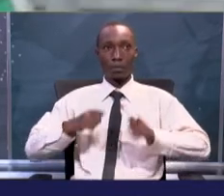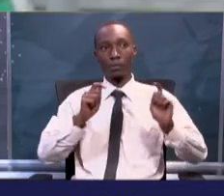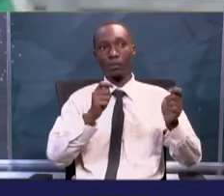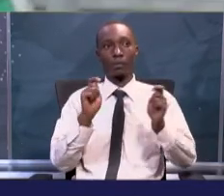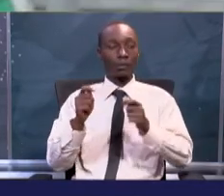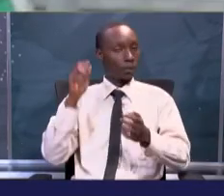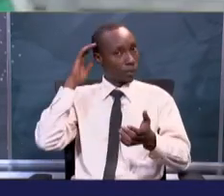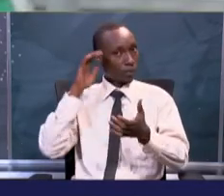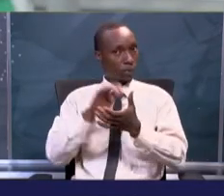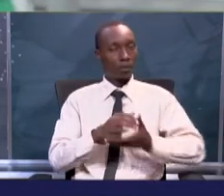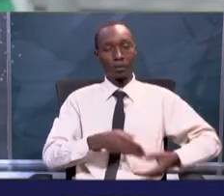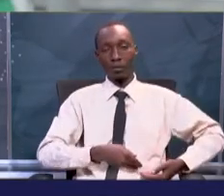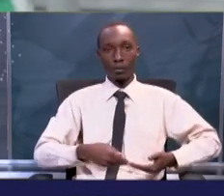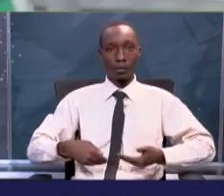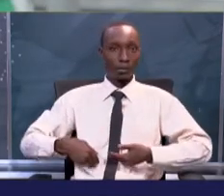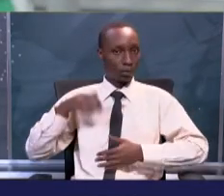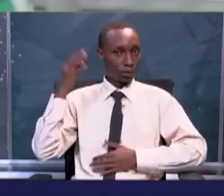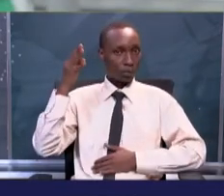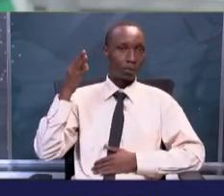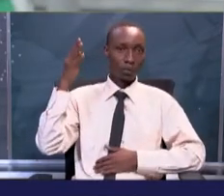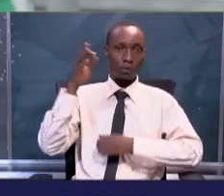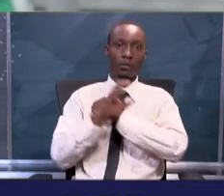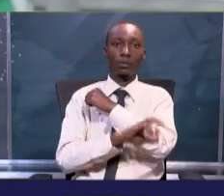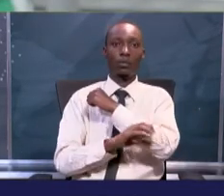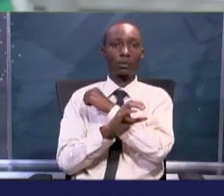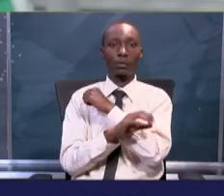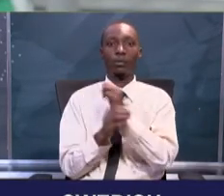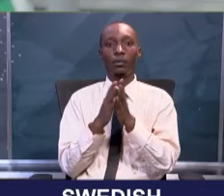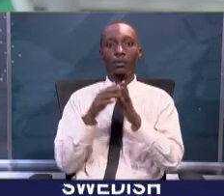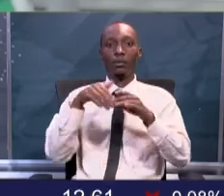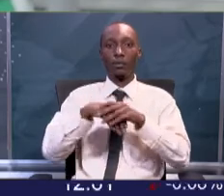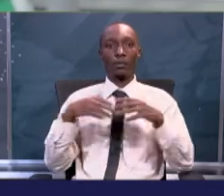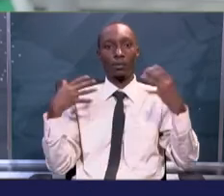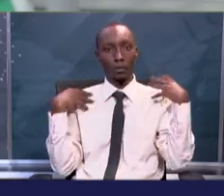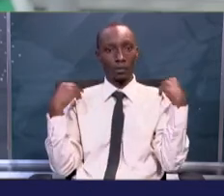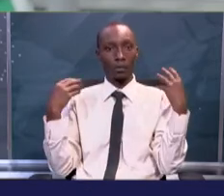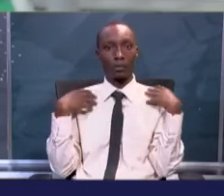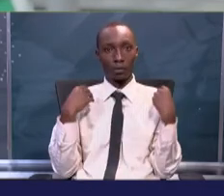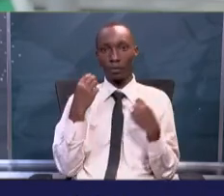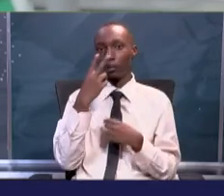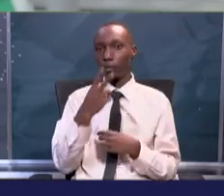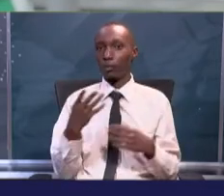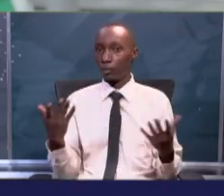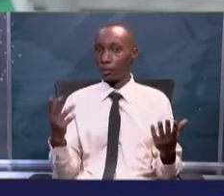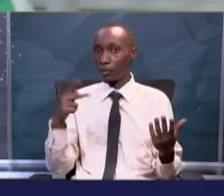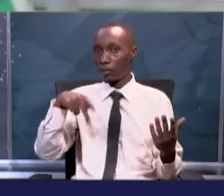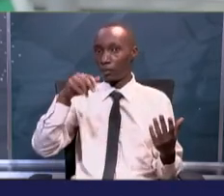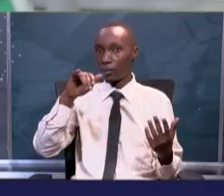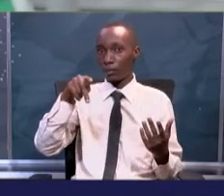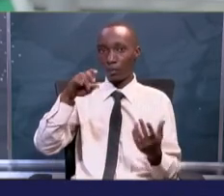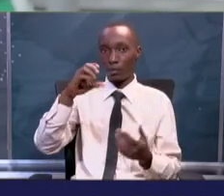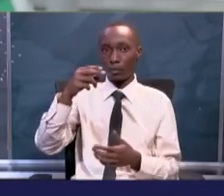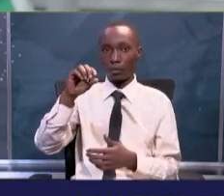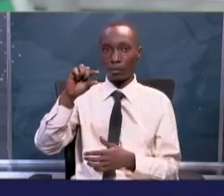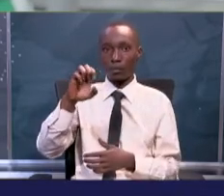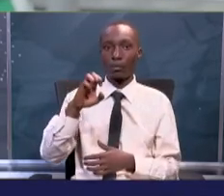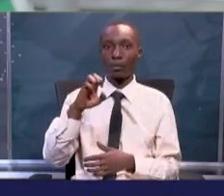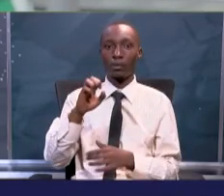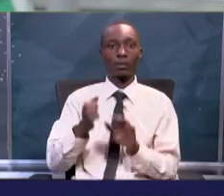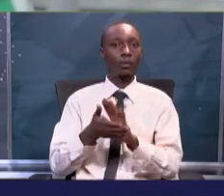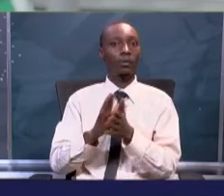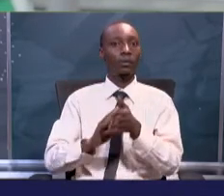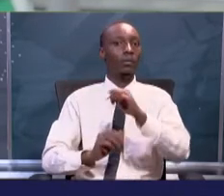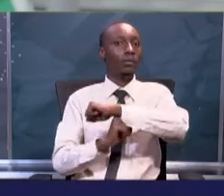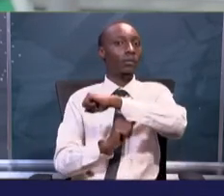young people are the future of this country. And in the sports, we've seen the likes of Kipchoge, who without initial support,